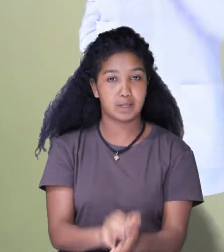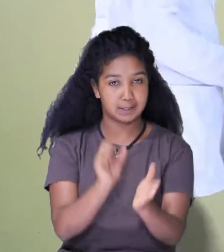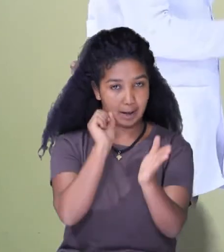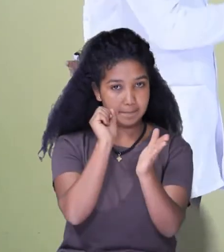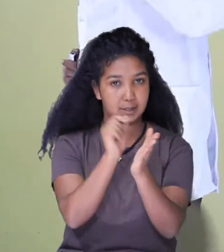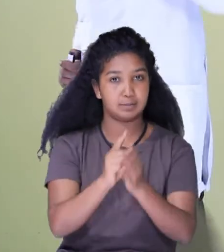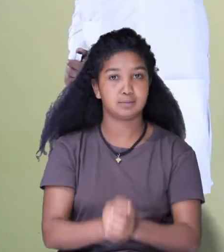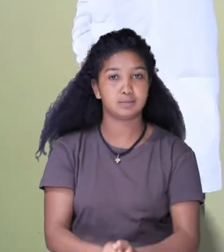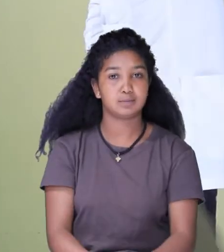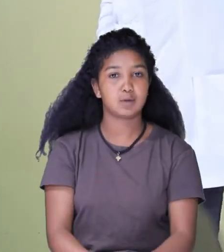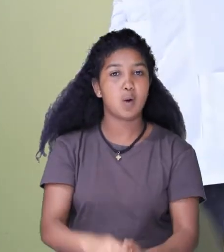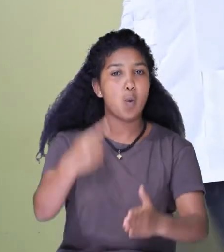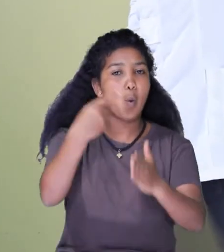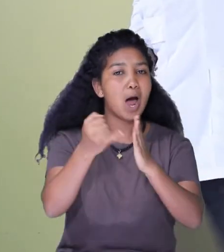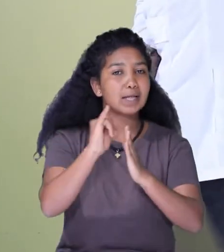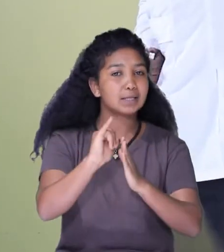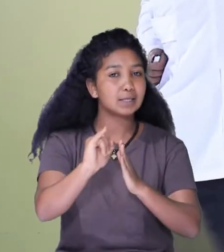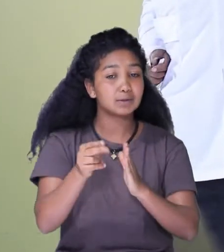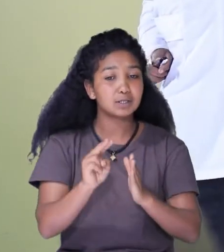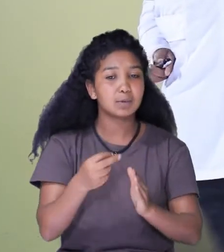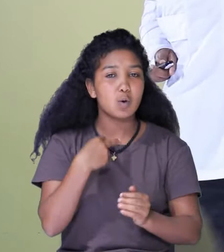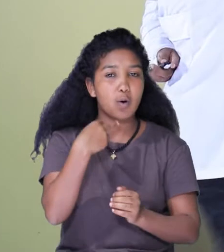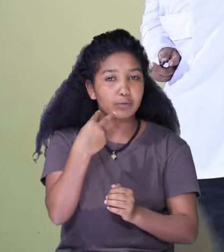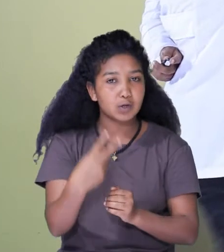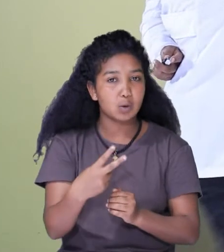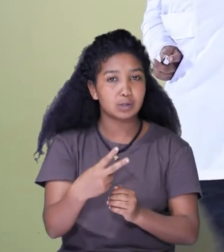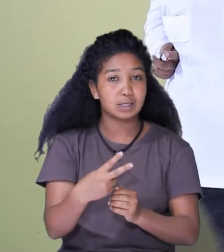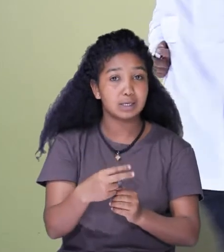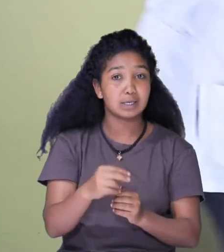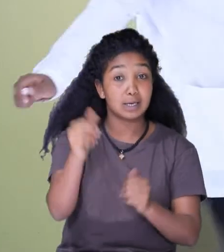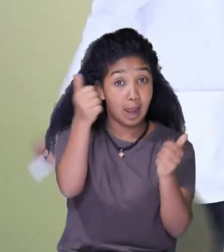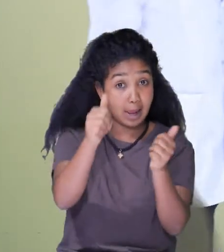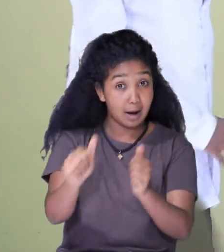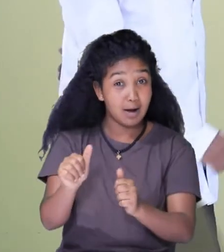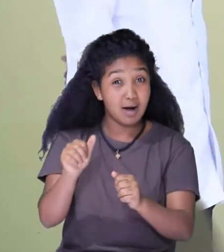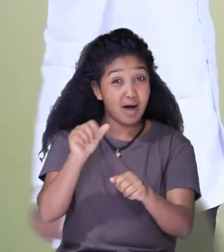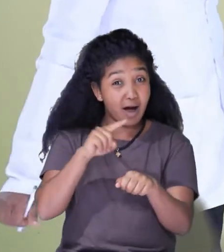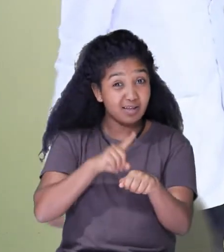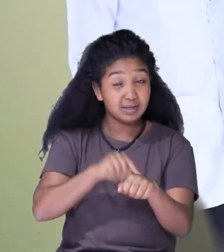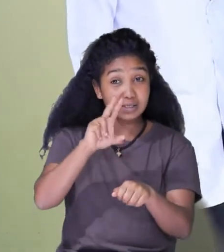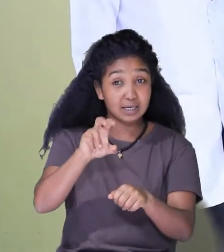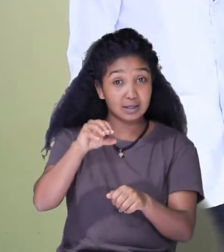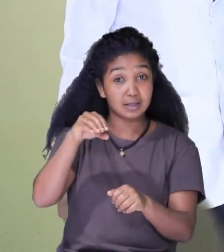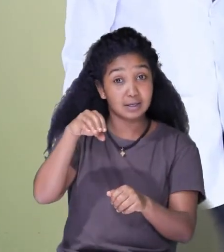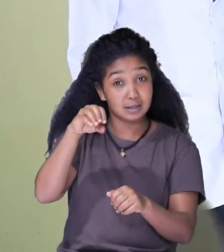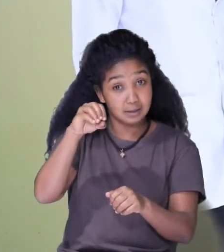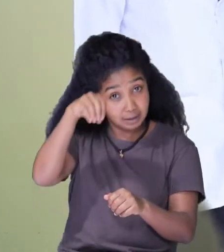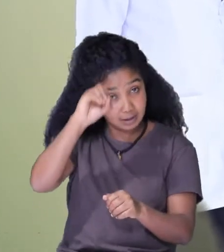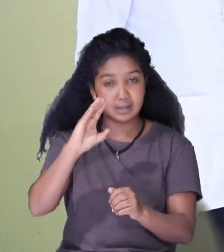Example. What is the speed of sound in air at 30 degrees